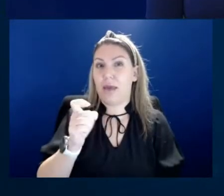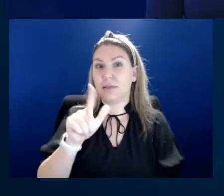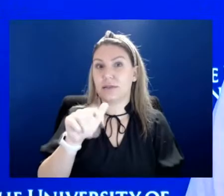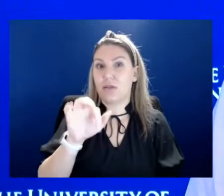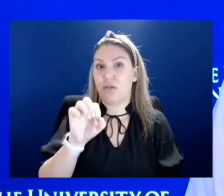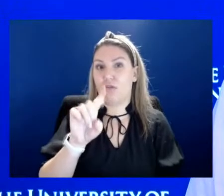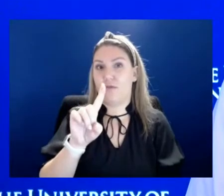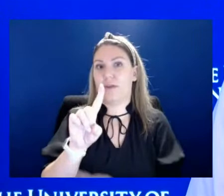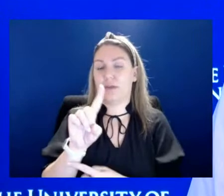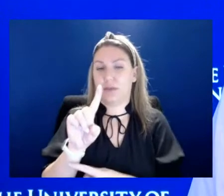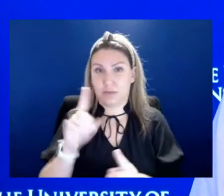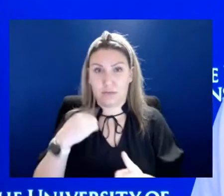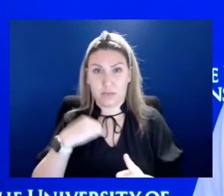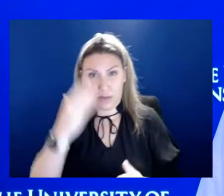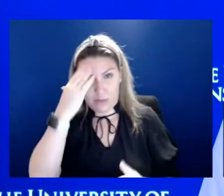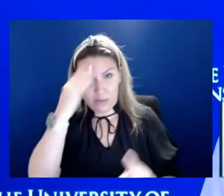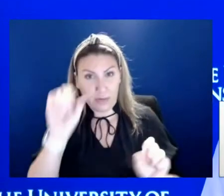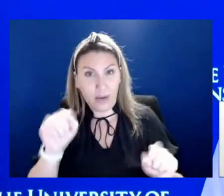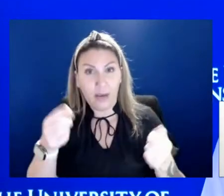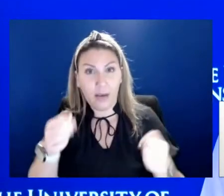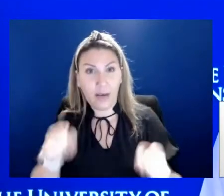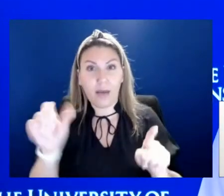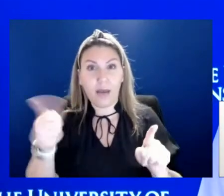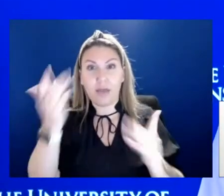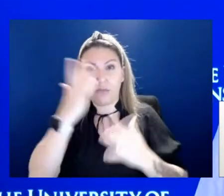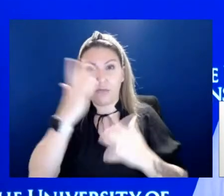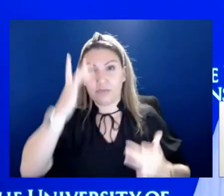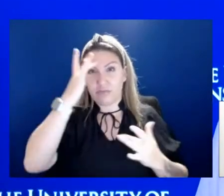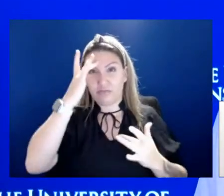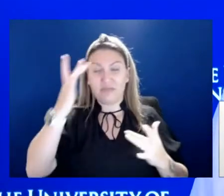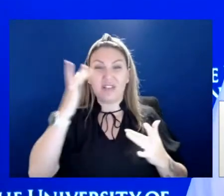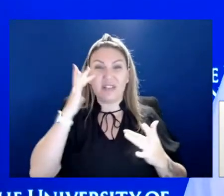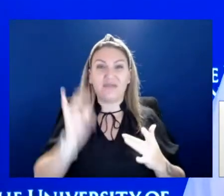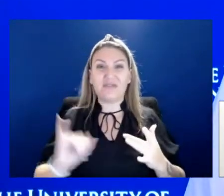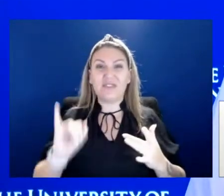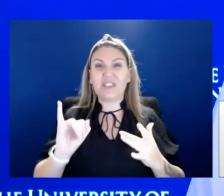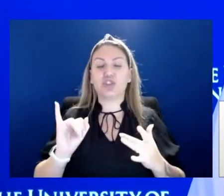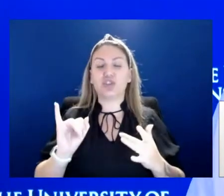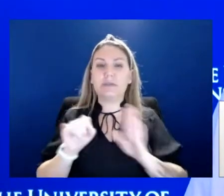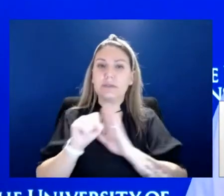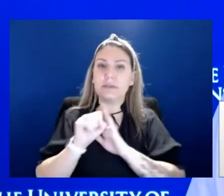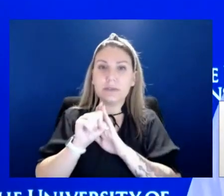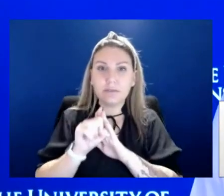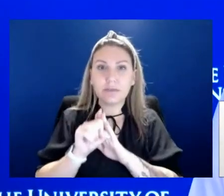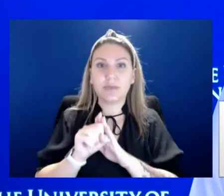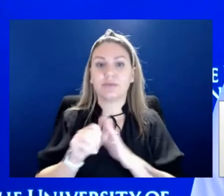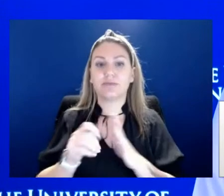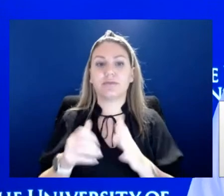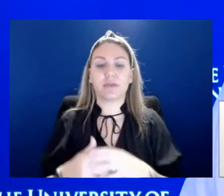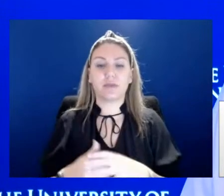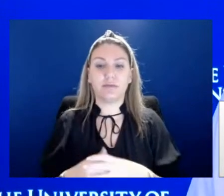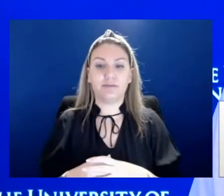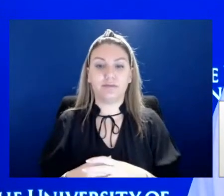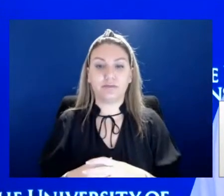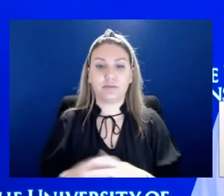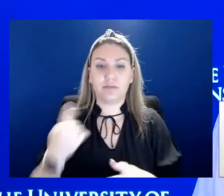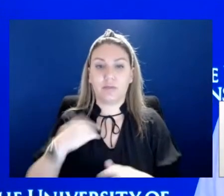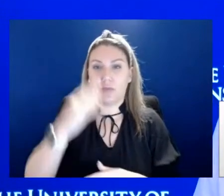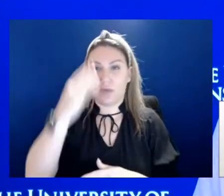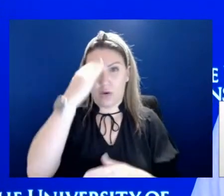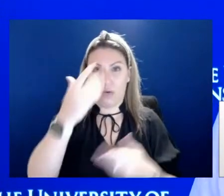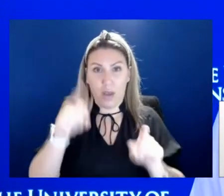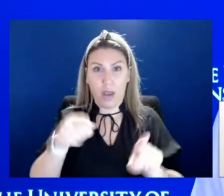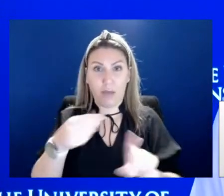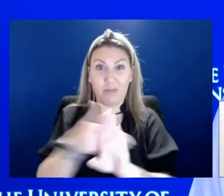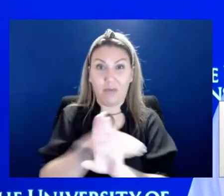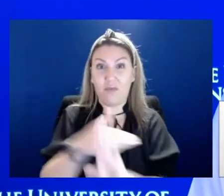this can happen with other viral infections, these symptoms. We know it happened before Paxlovid. I think